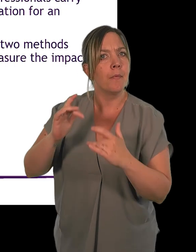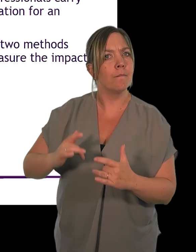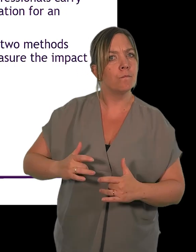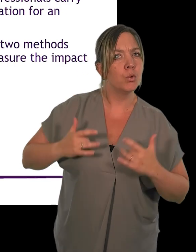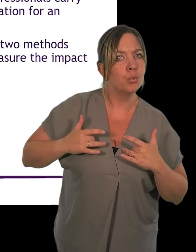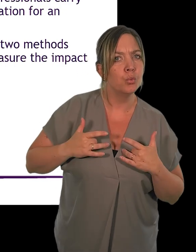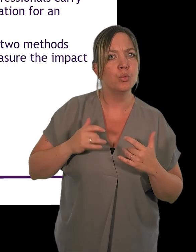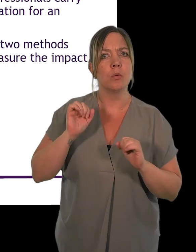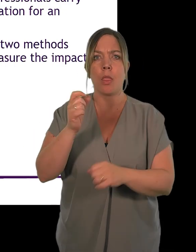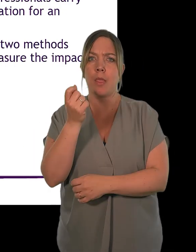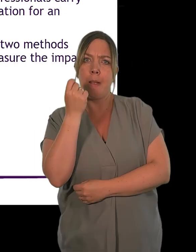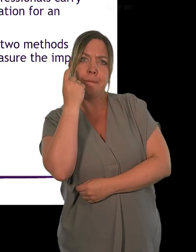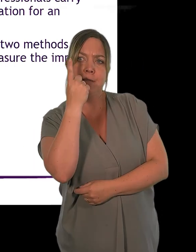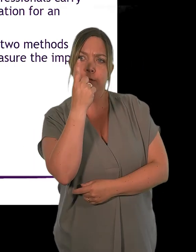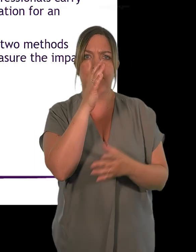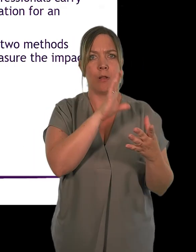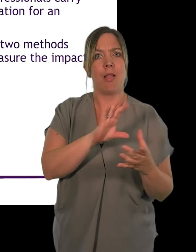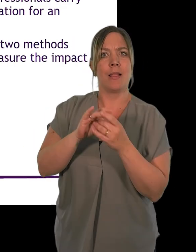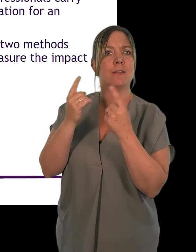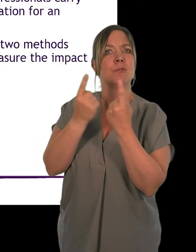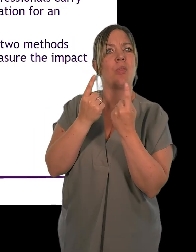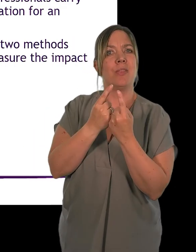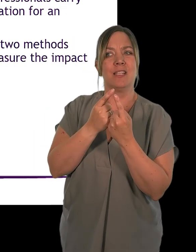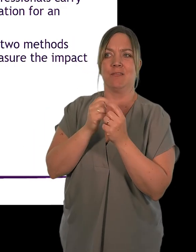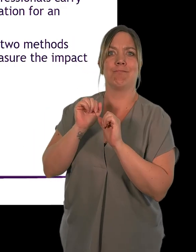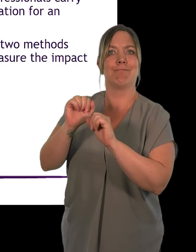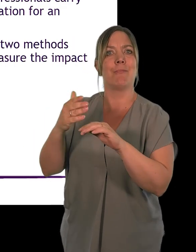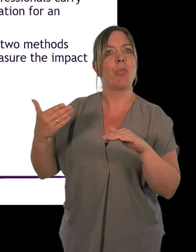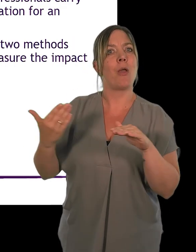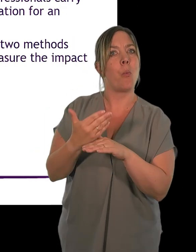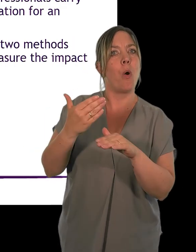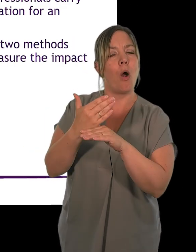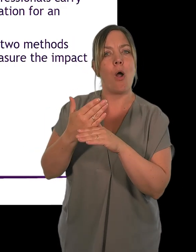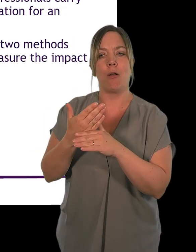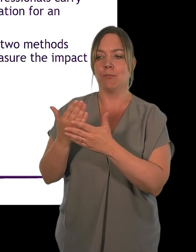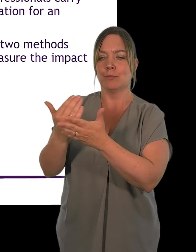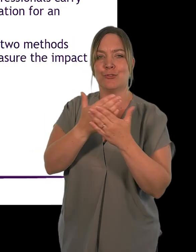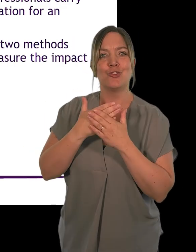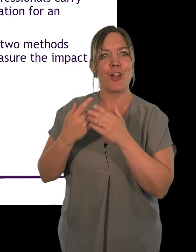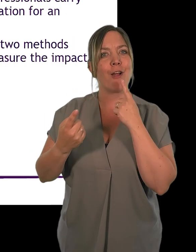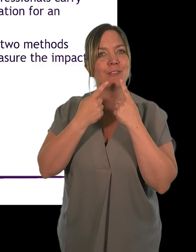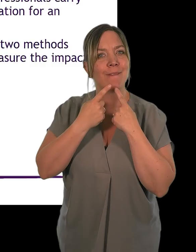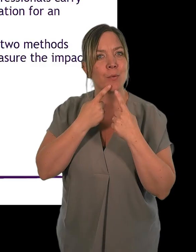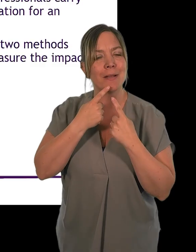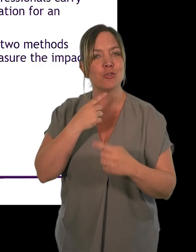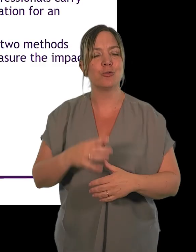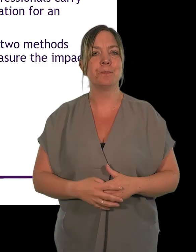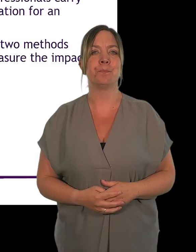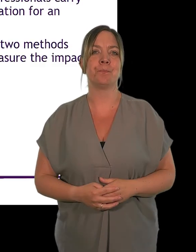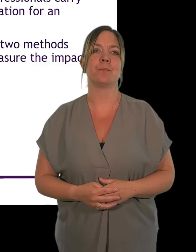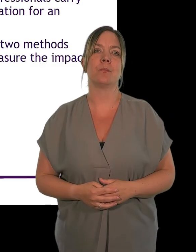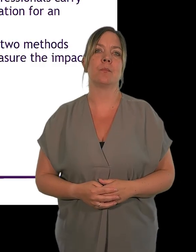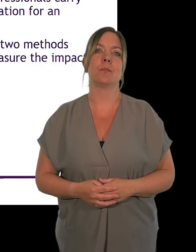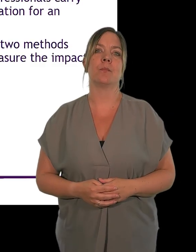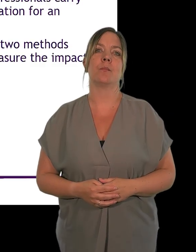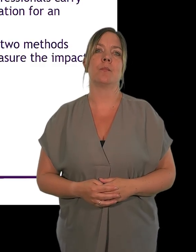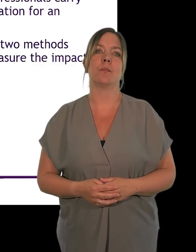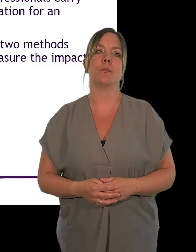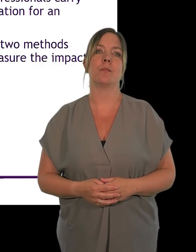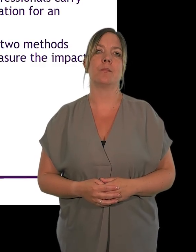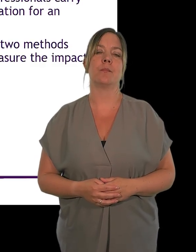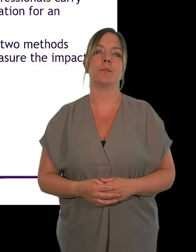to gain insight into the views and opinions on work matters and information sharing.